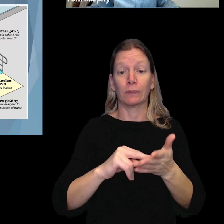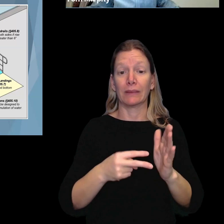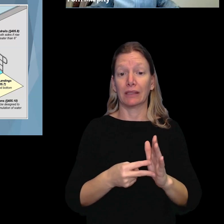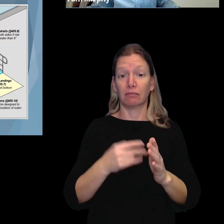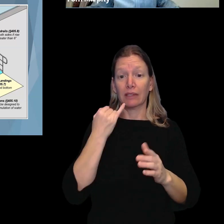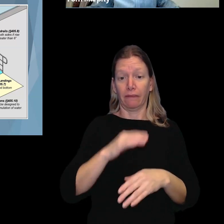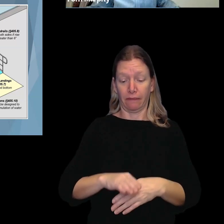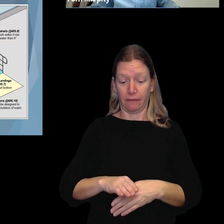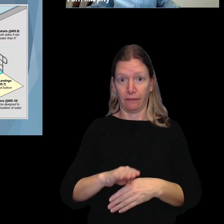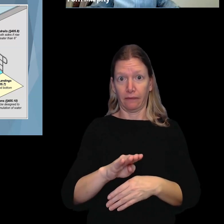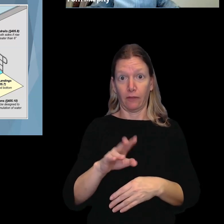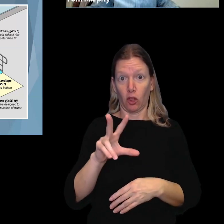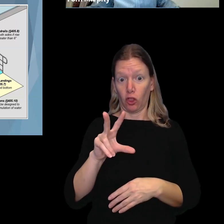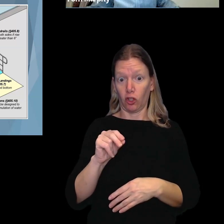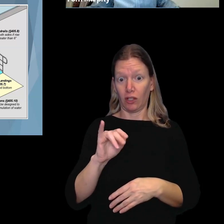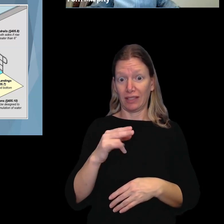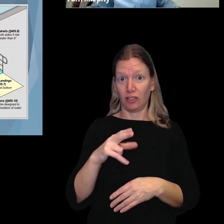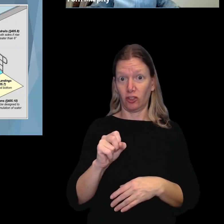ramp exceeds